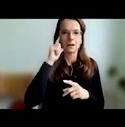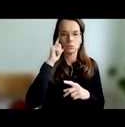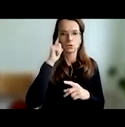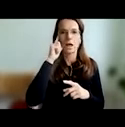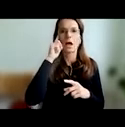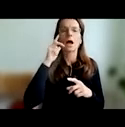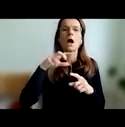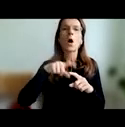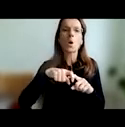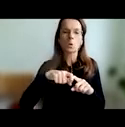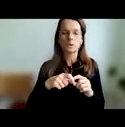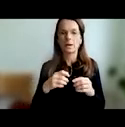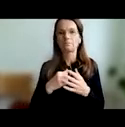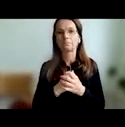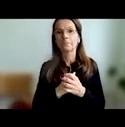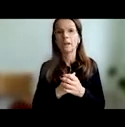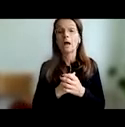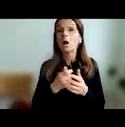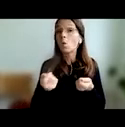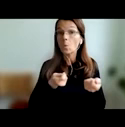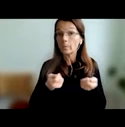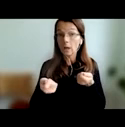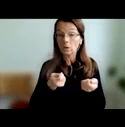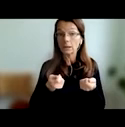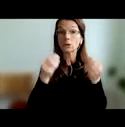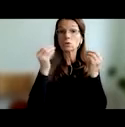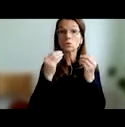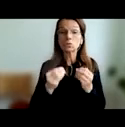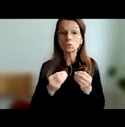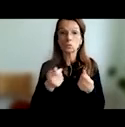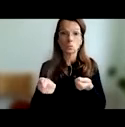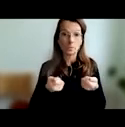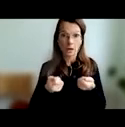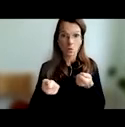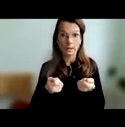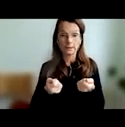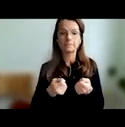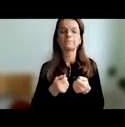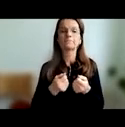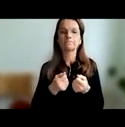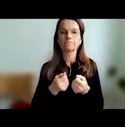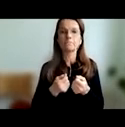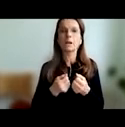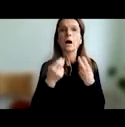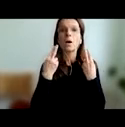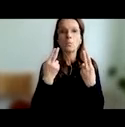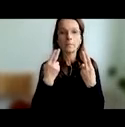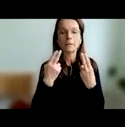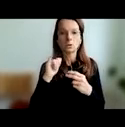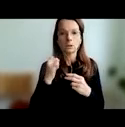said, there are several tools available. Then management